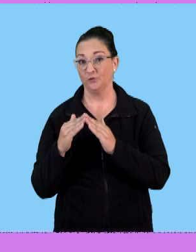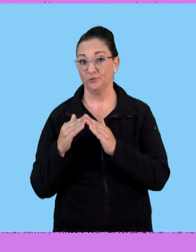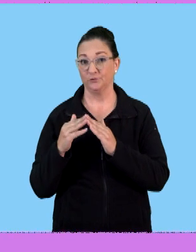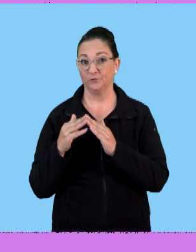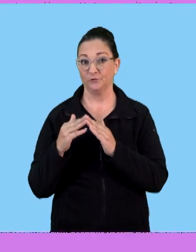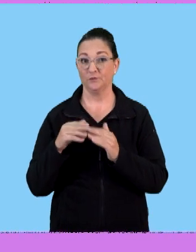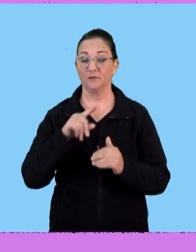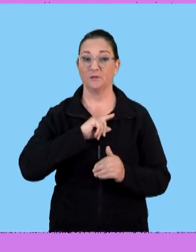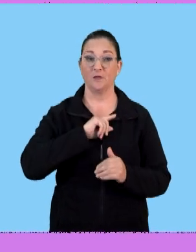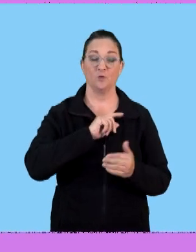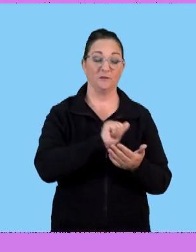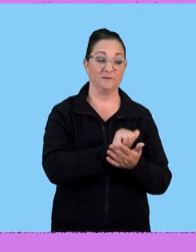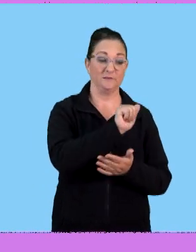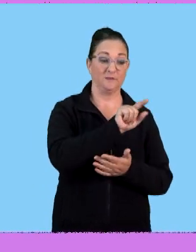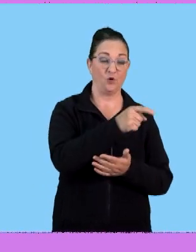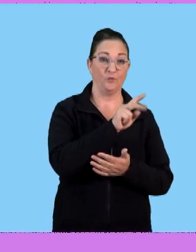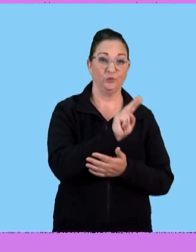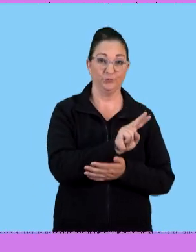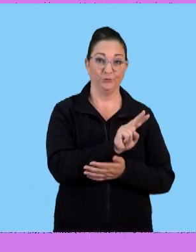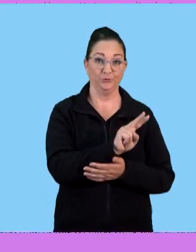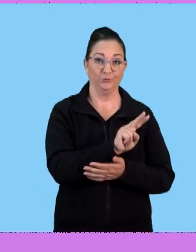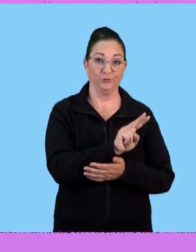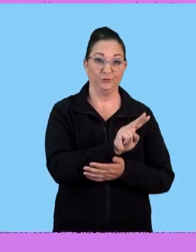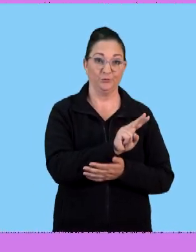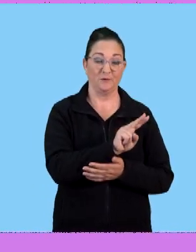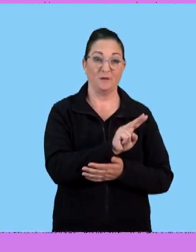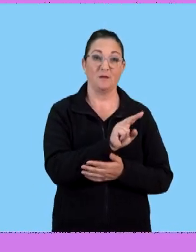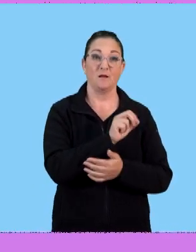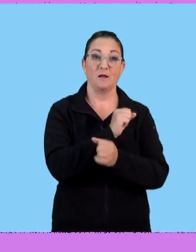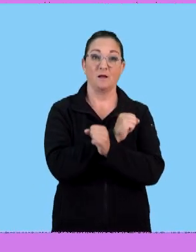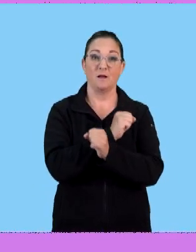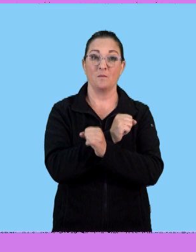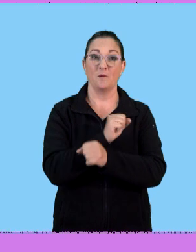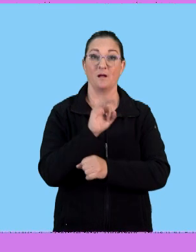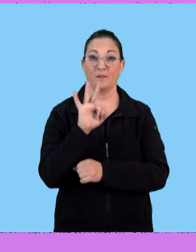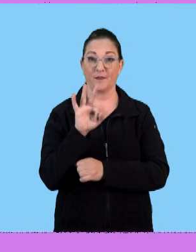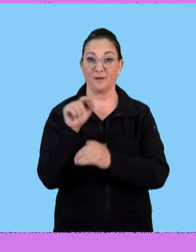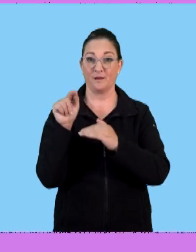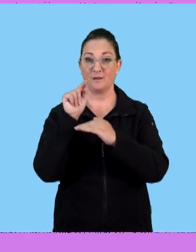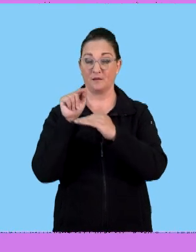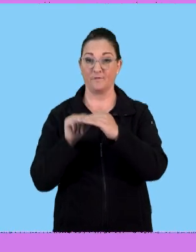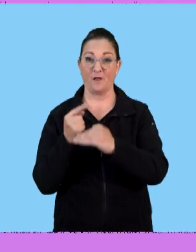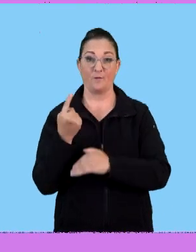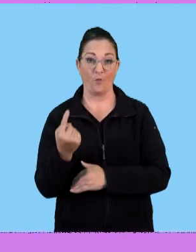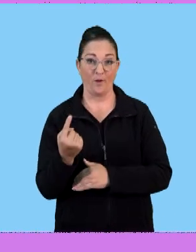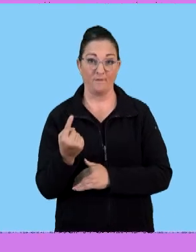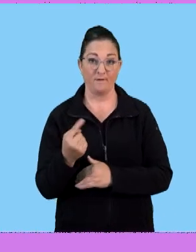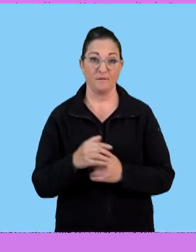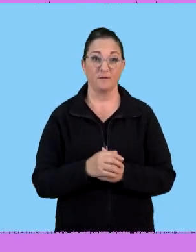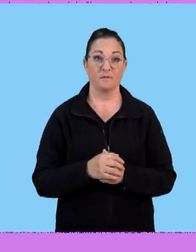we will need here. So therefore I'll take the 16.2, okay, multiply by 3 divided by